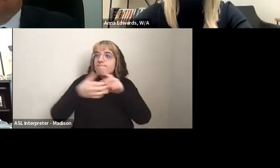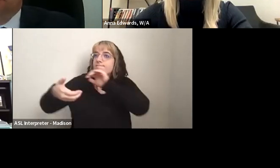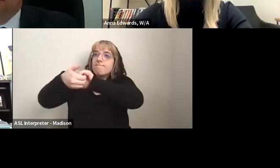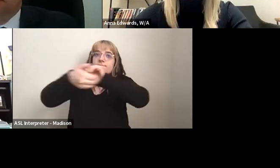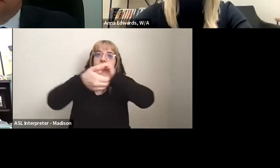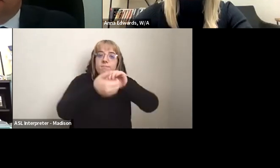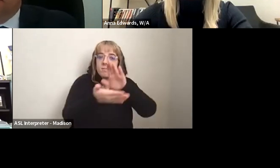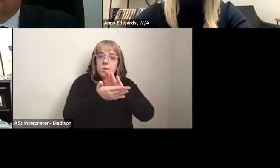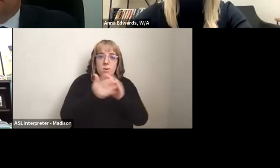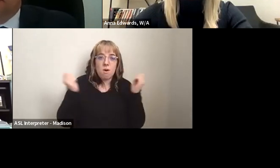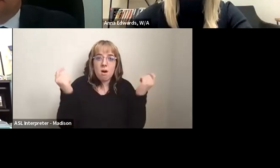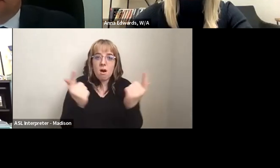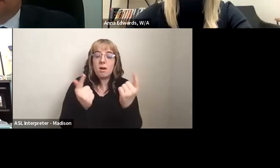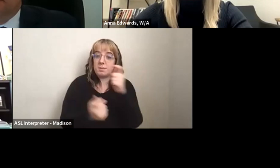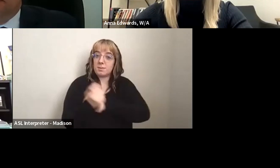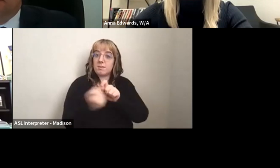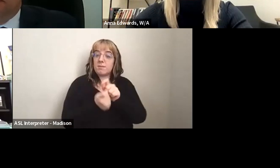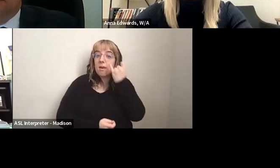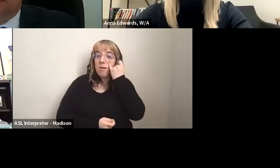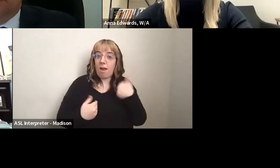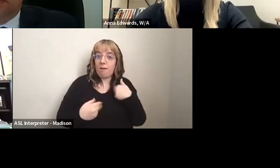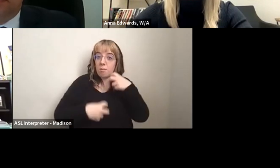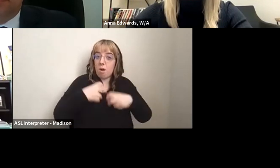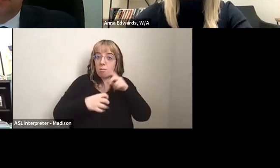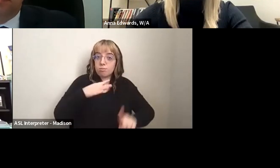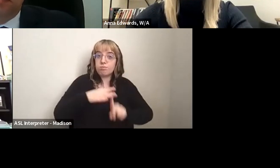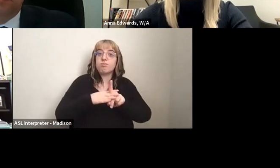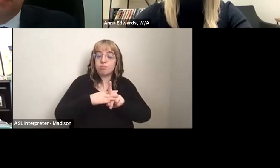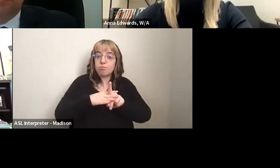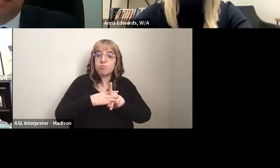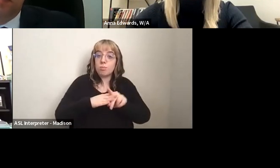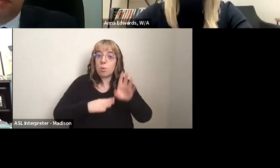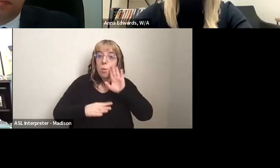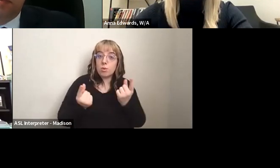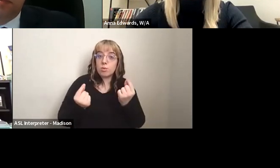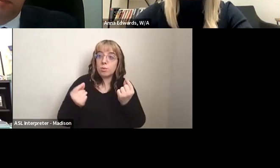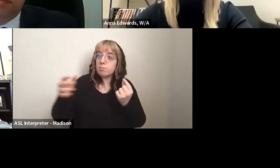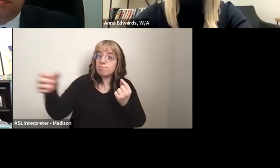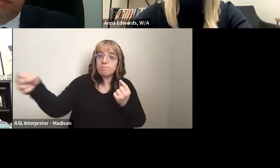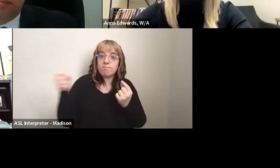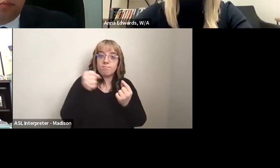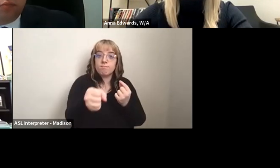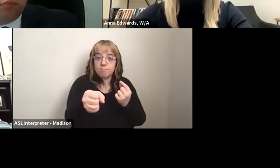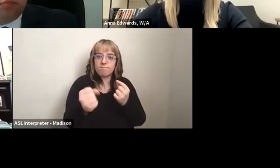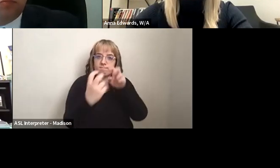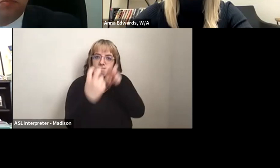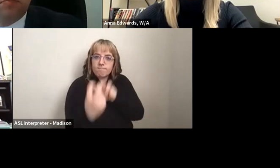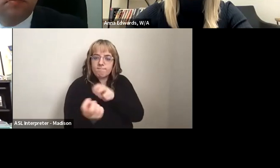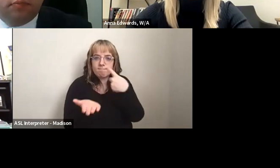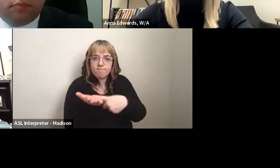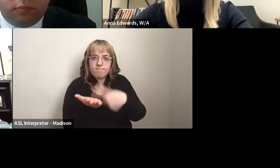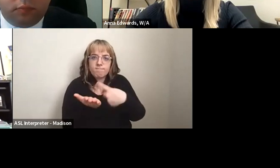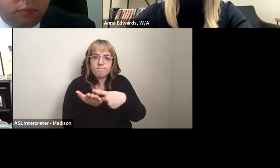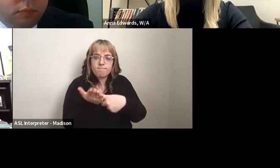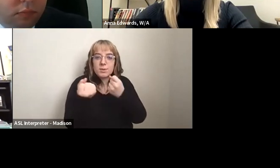but specifically if there is a problem, we can check someone out and go and have them go and support